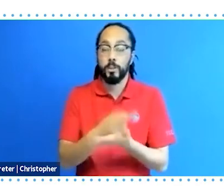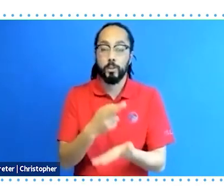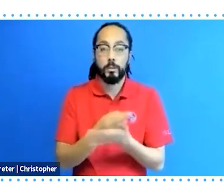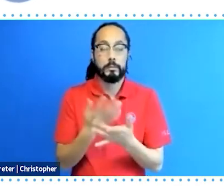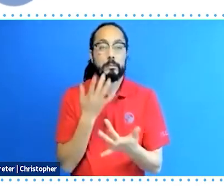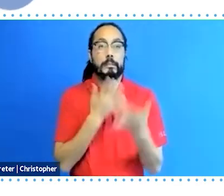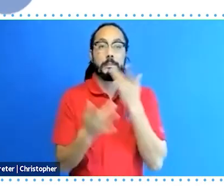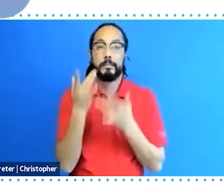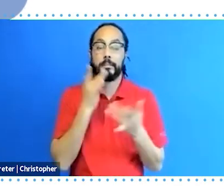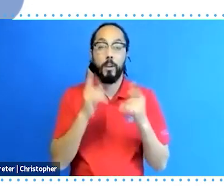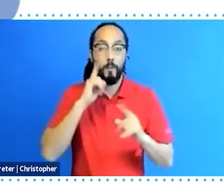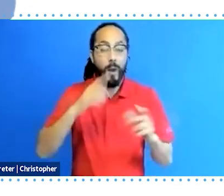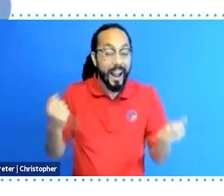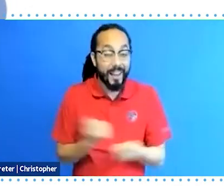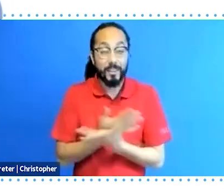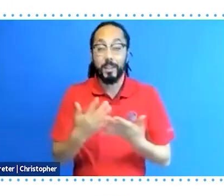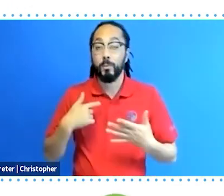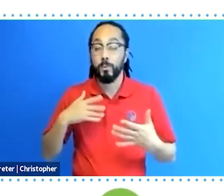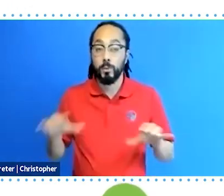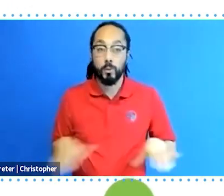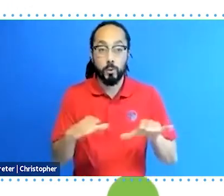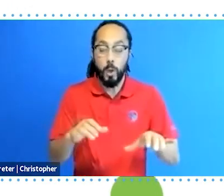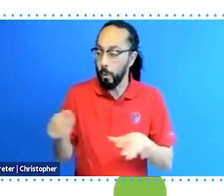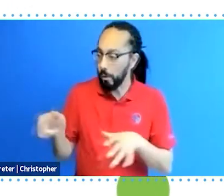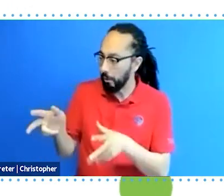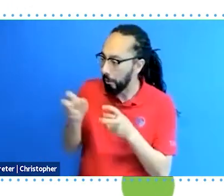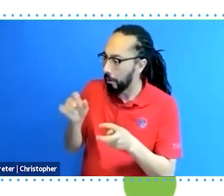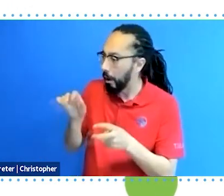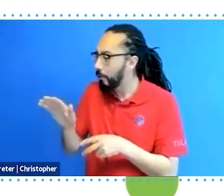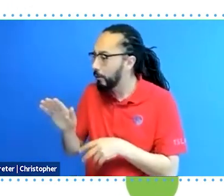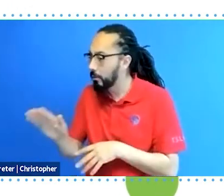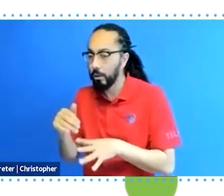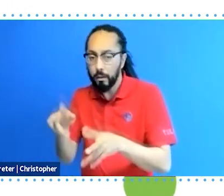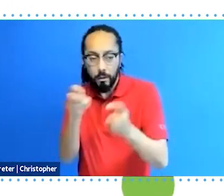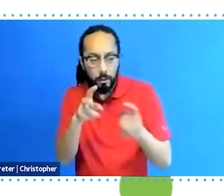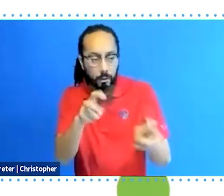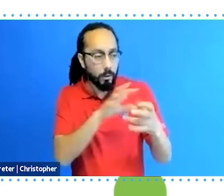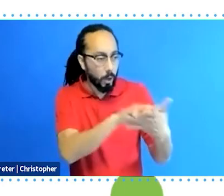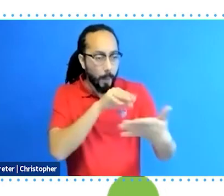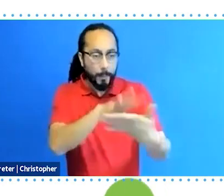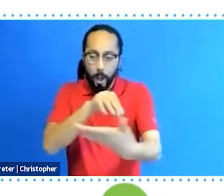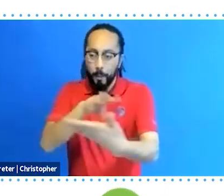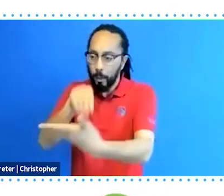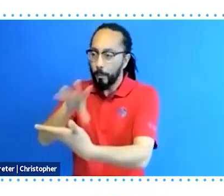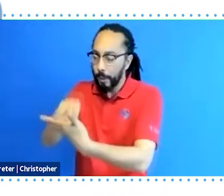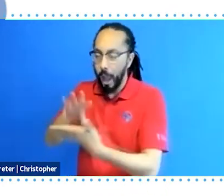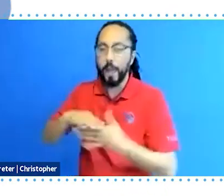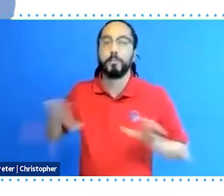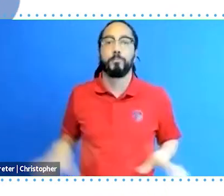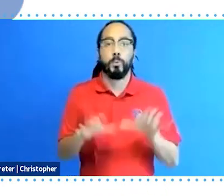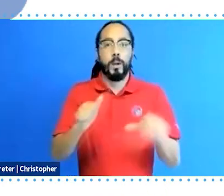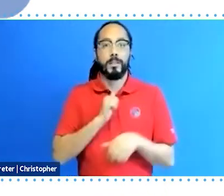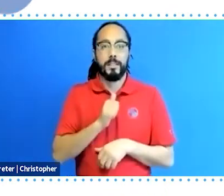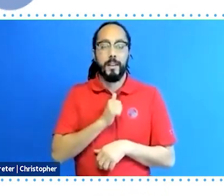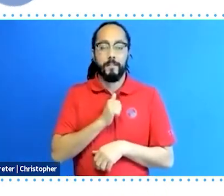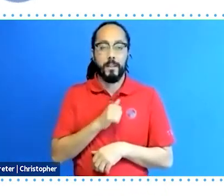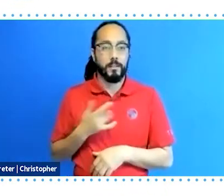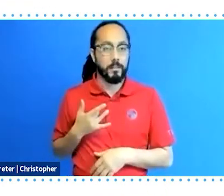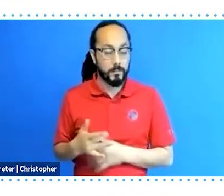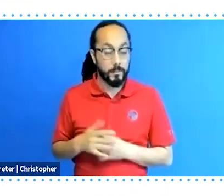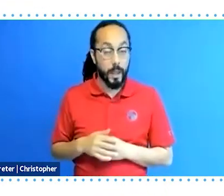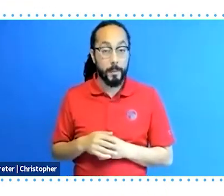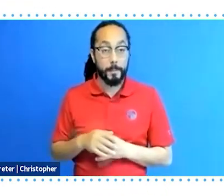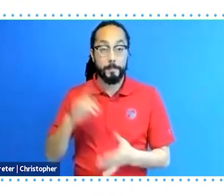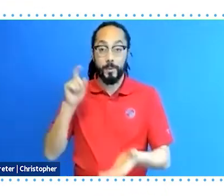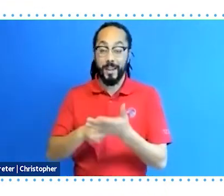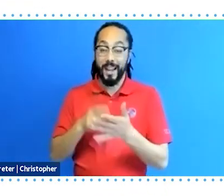do, we replicate and we DIY. We replicate and DIY, we replicate and DIY. And I think we're seeing that after